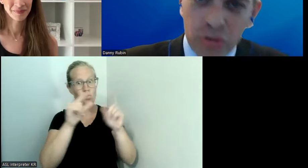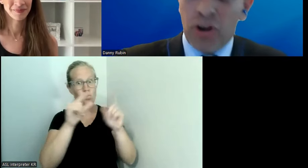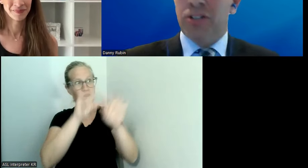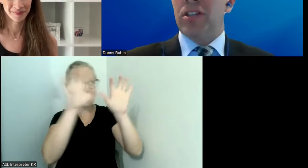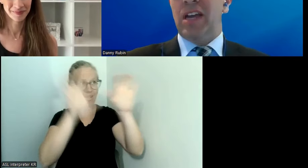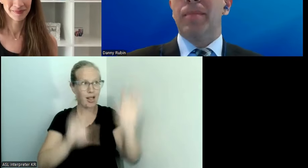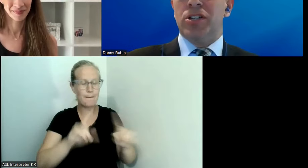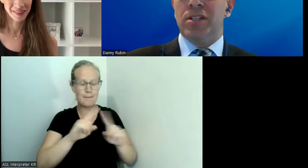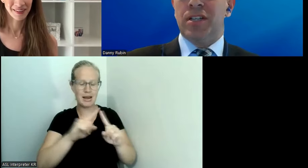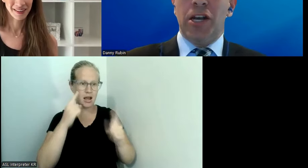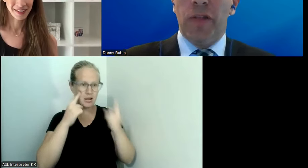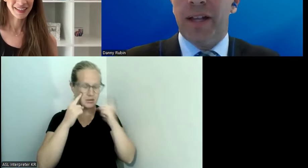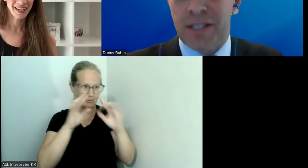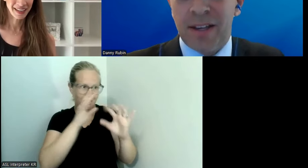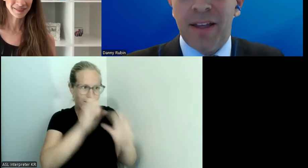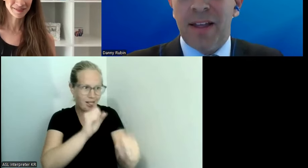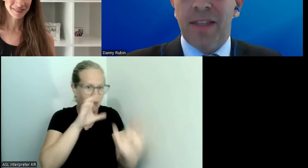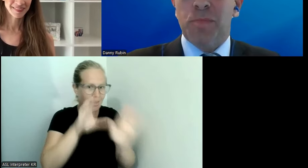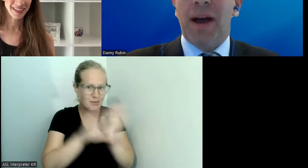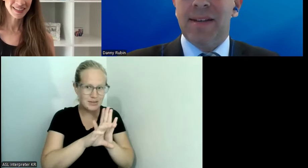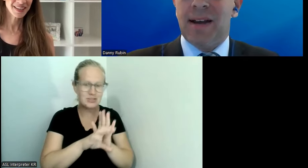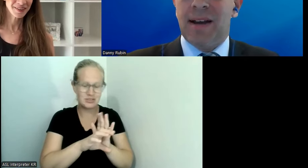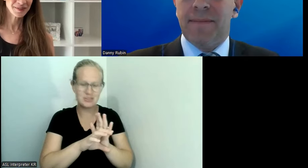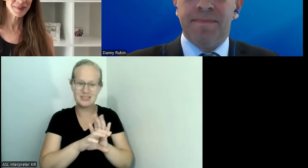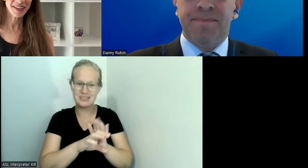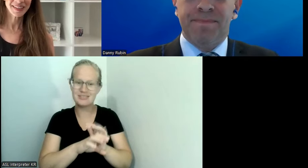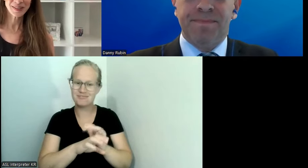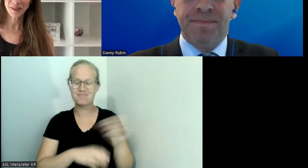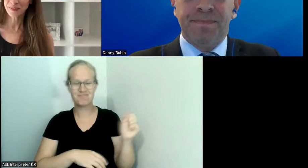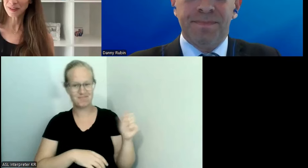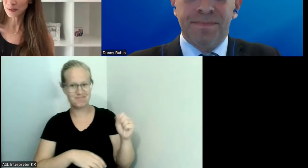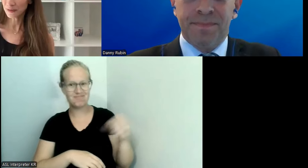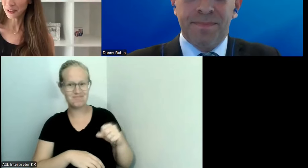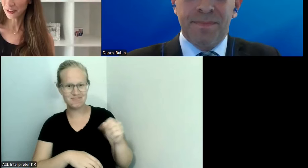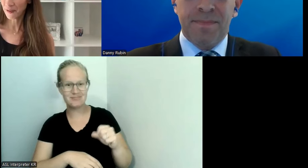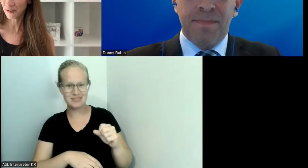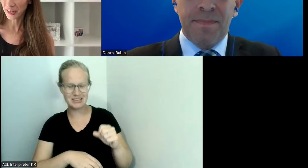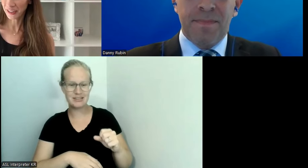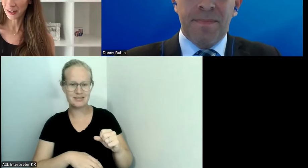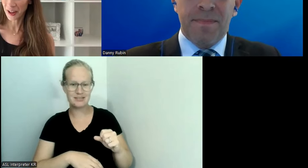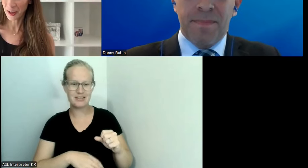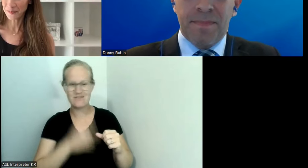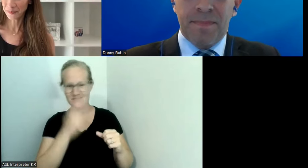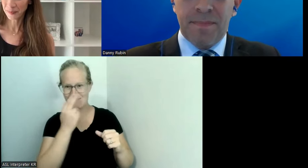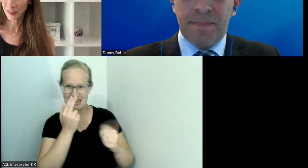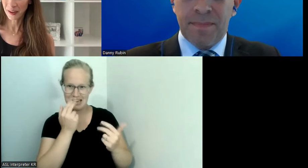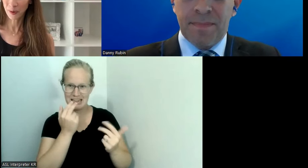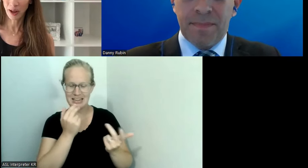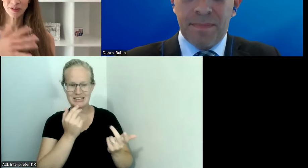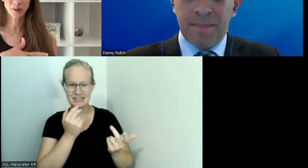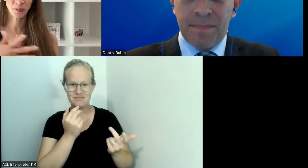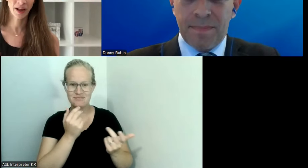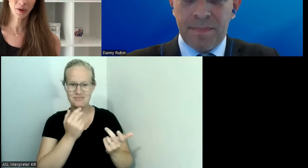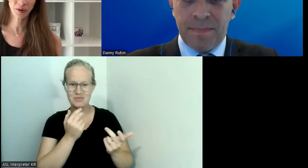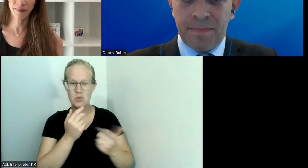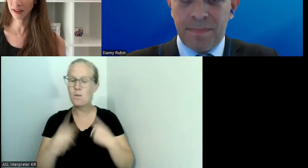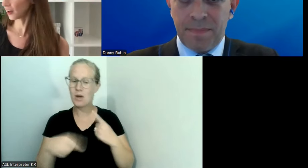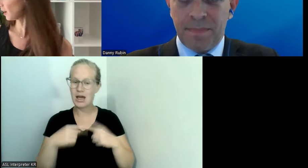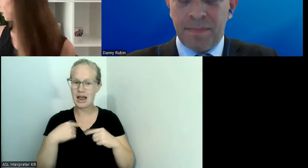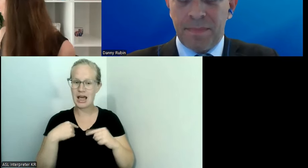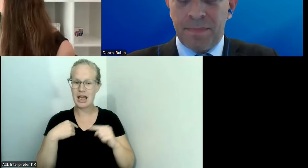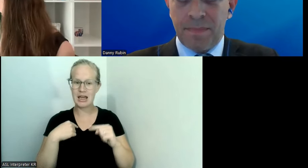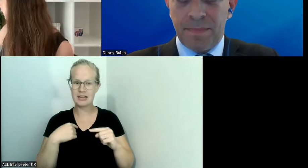eyes are drawn to the images. And I know that's, that's by design. It's sort of, it's sort of a funny, um, thing when I, so when I